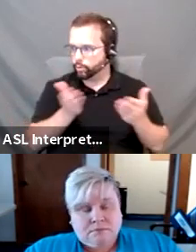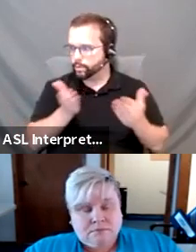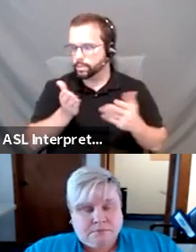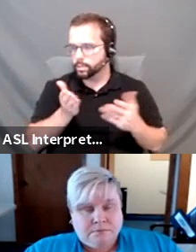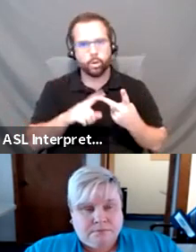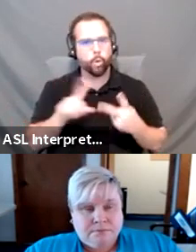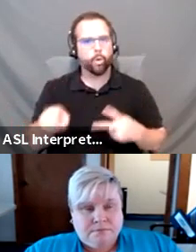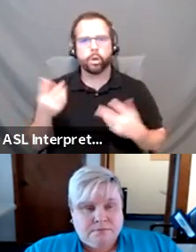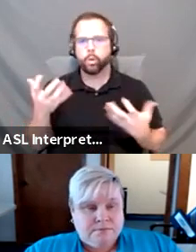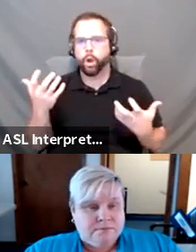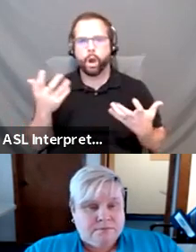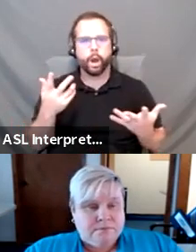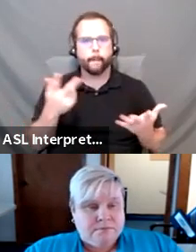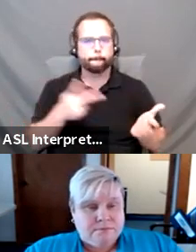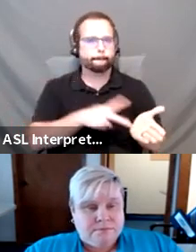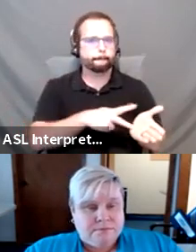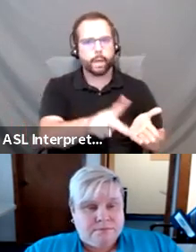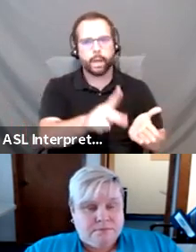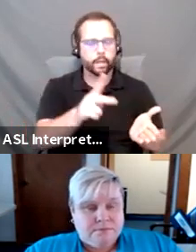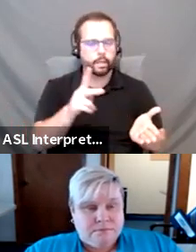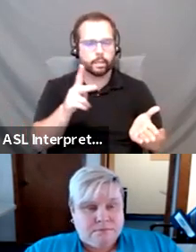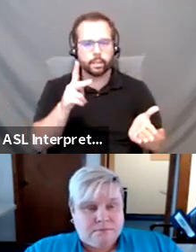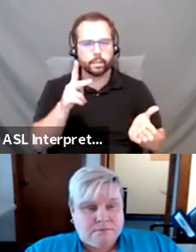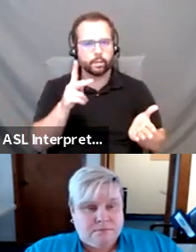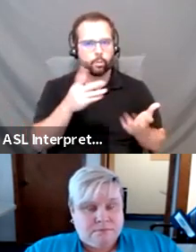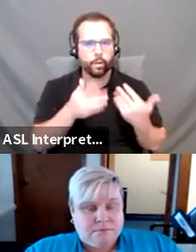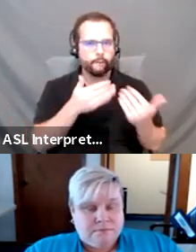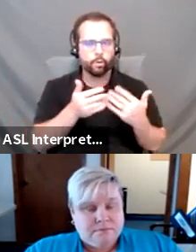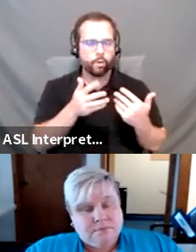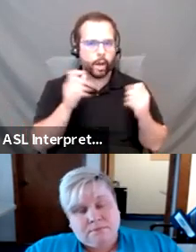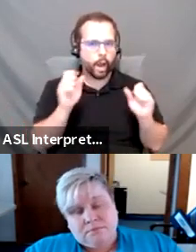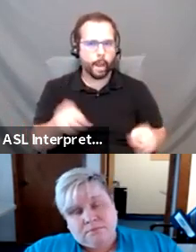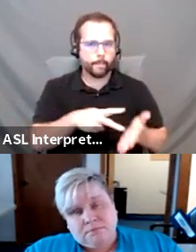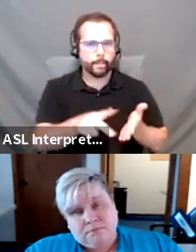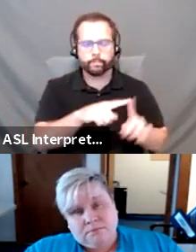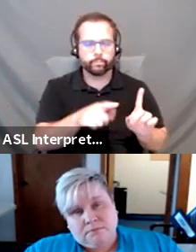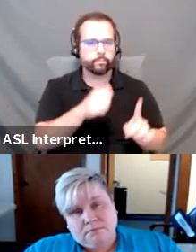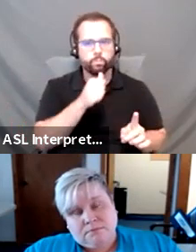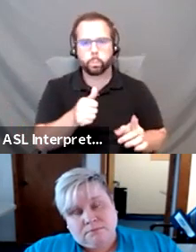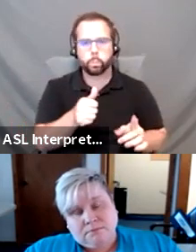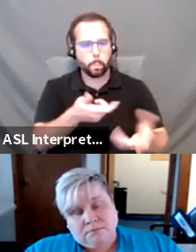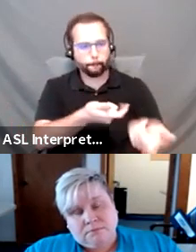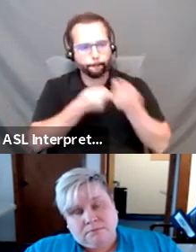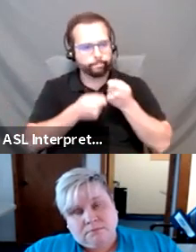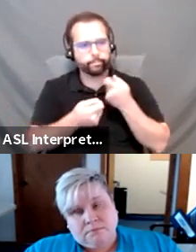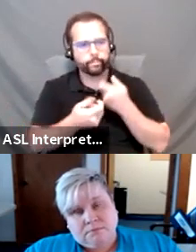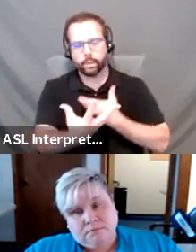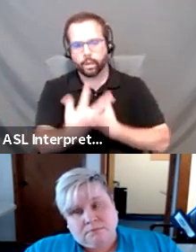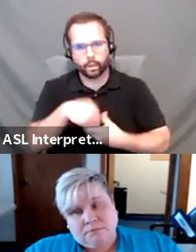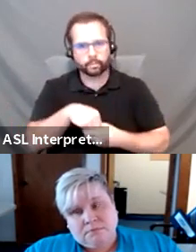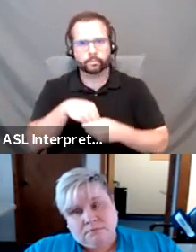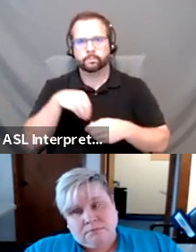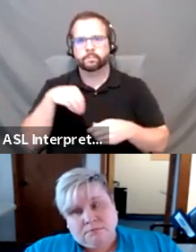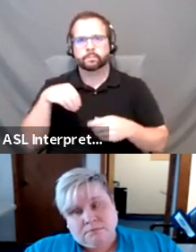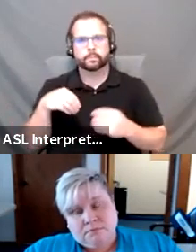for whatever you're paying for ongoing. And they're not able to really engage people into